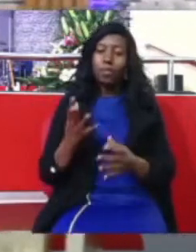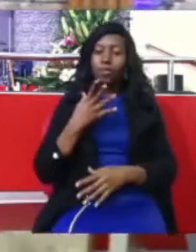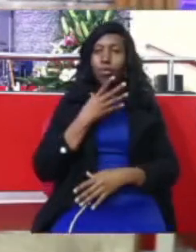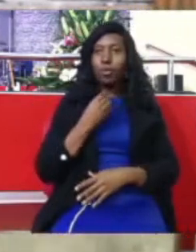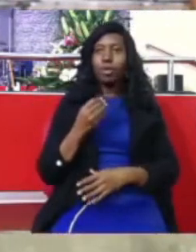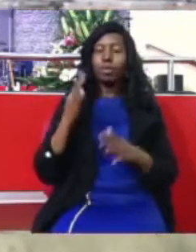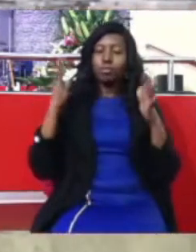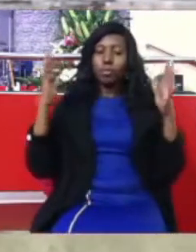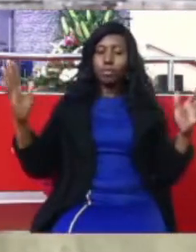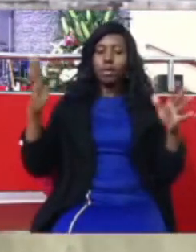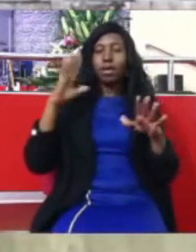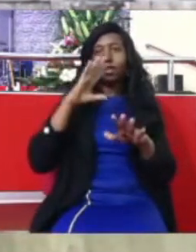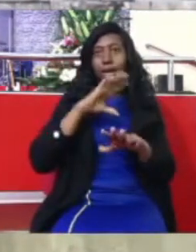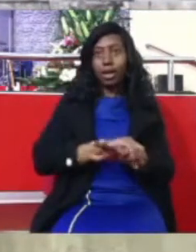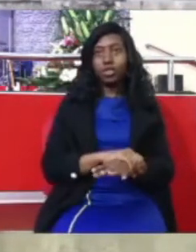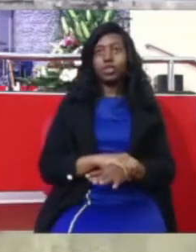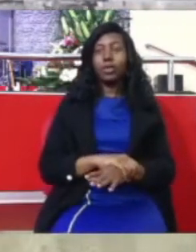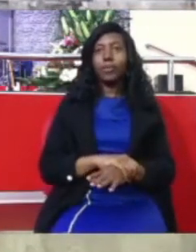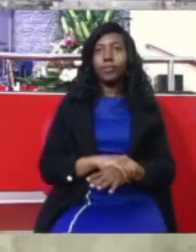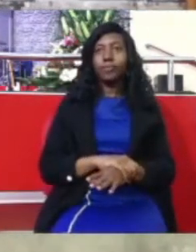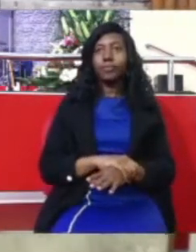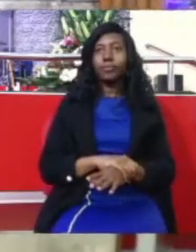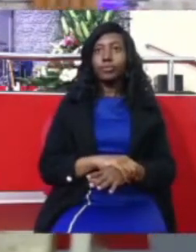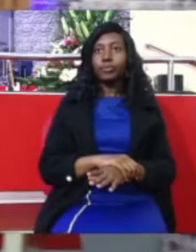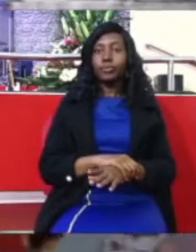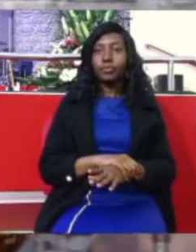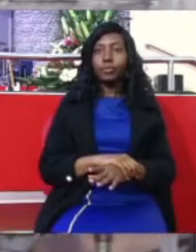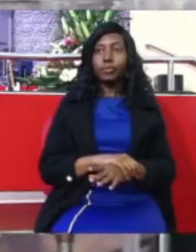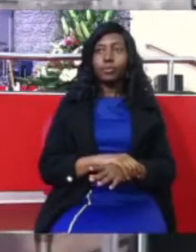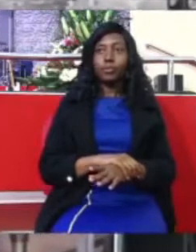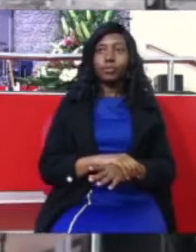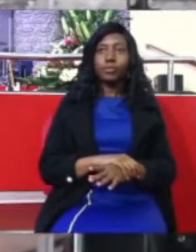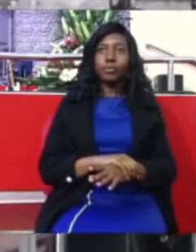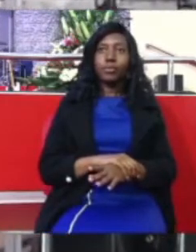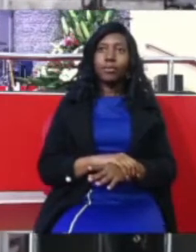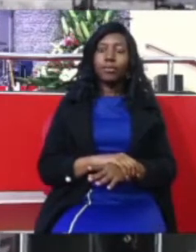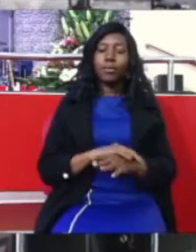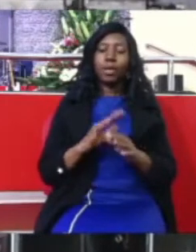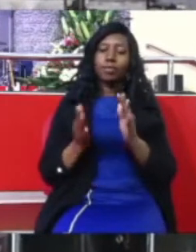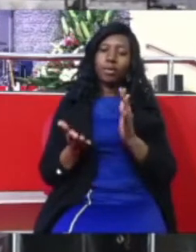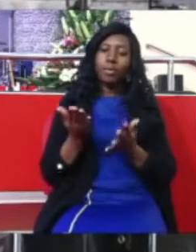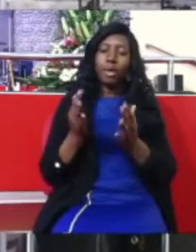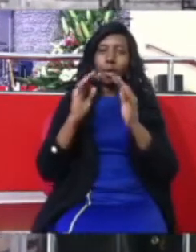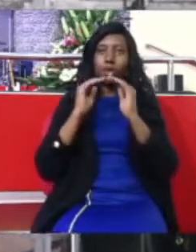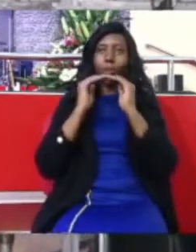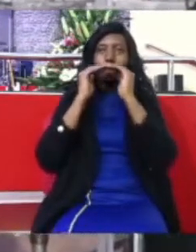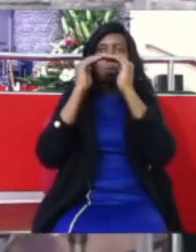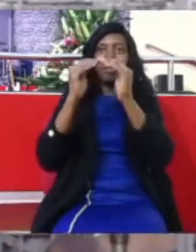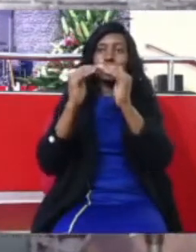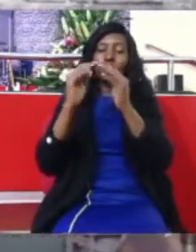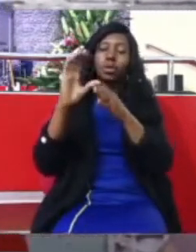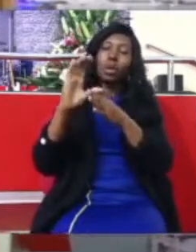about the great catch, I mean in terms of souls. I mean in terms of your promotion in your career. I mean